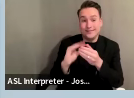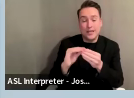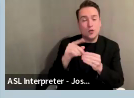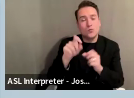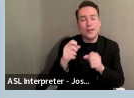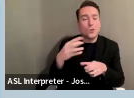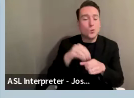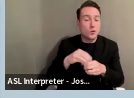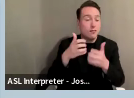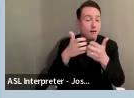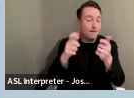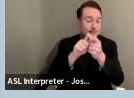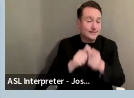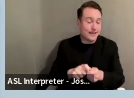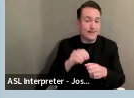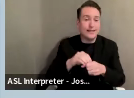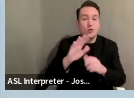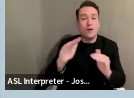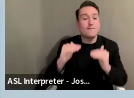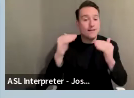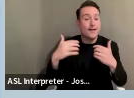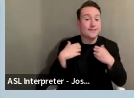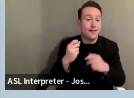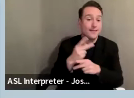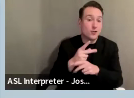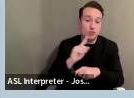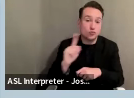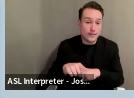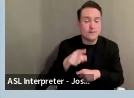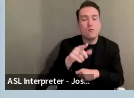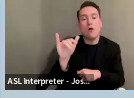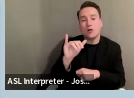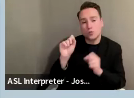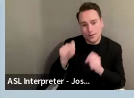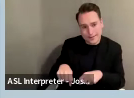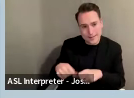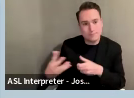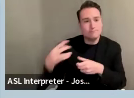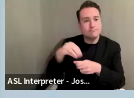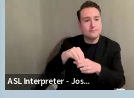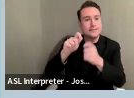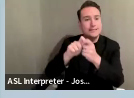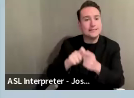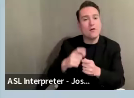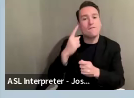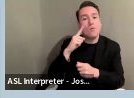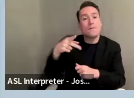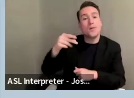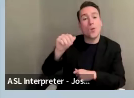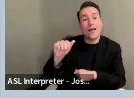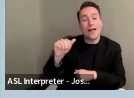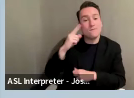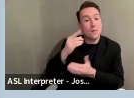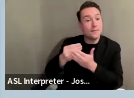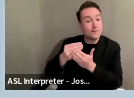include a lot of detail in your advanced healthcare directive, you can include some detail in your durable power of attorney for financial purposes as well.